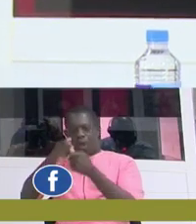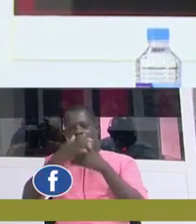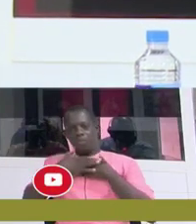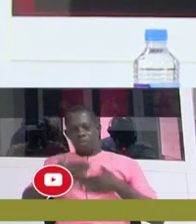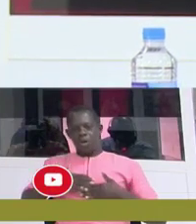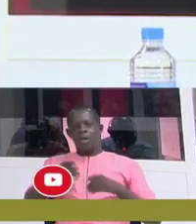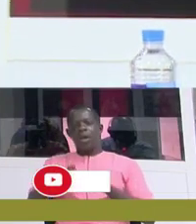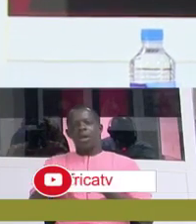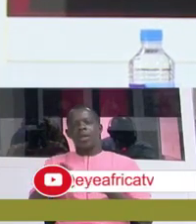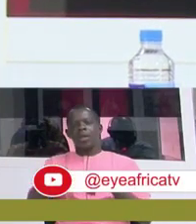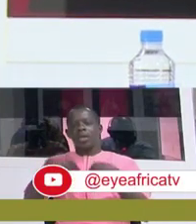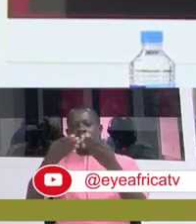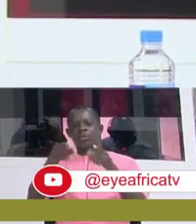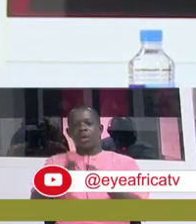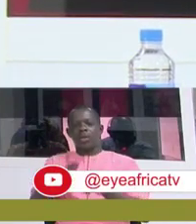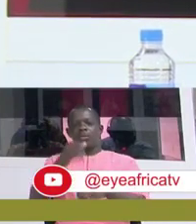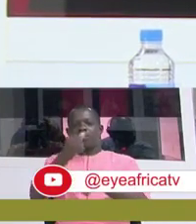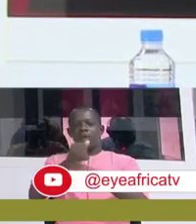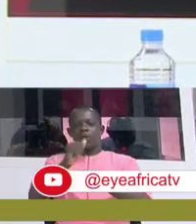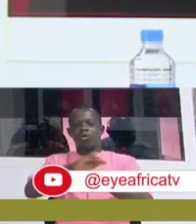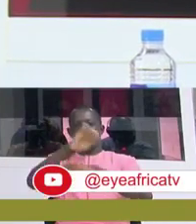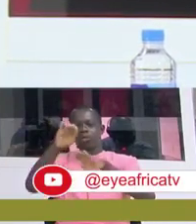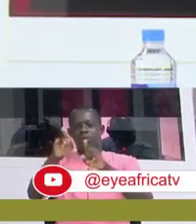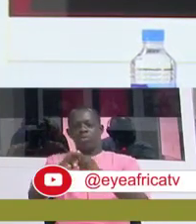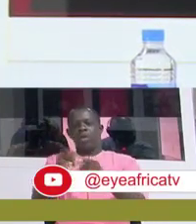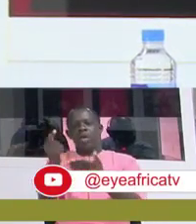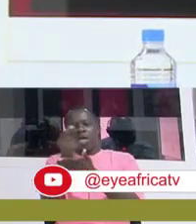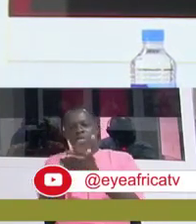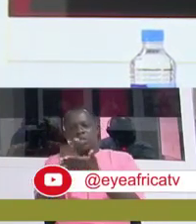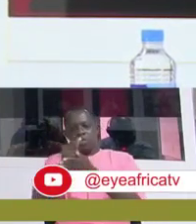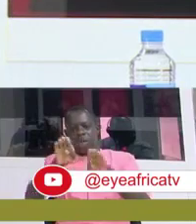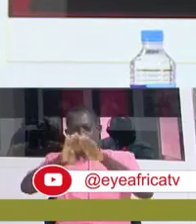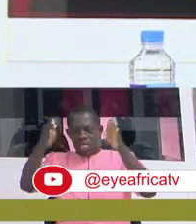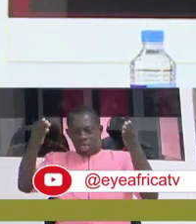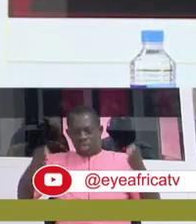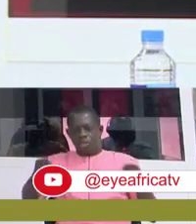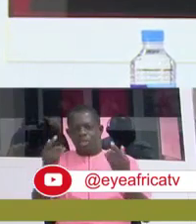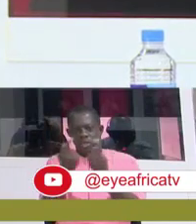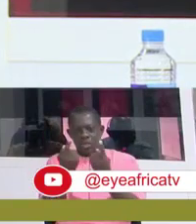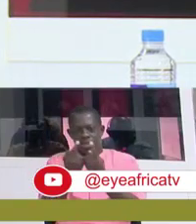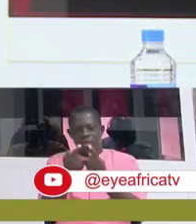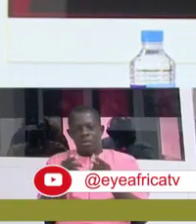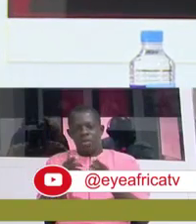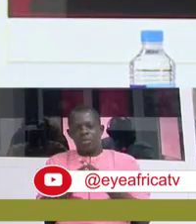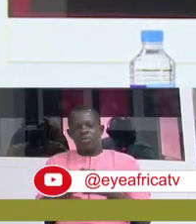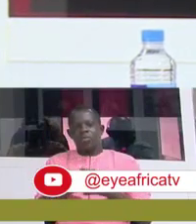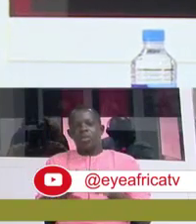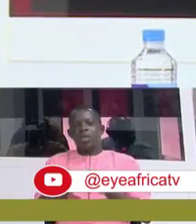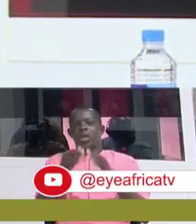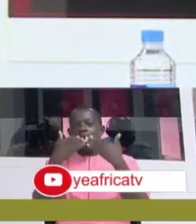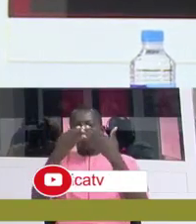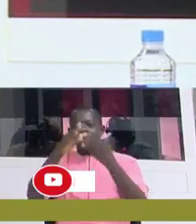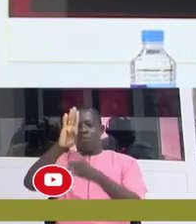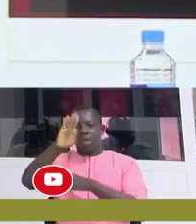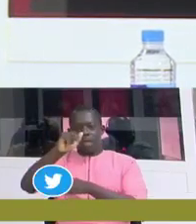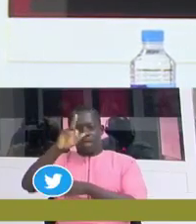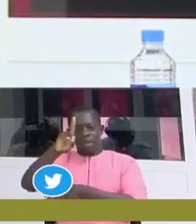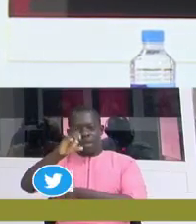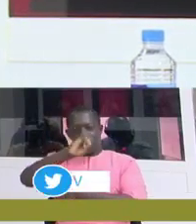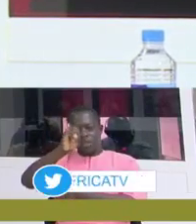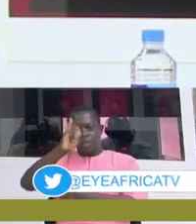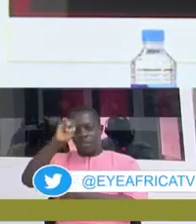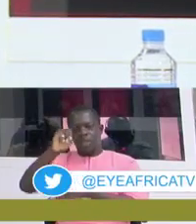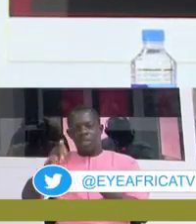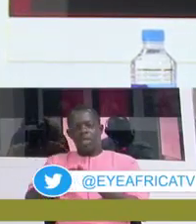bring him and place him on top of this cement slab. He told Baji that the crocodiles will